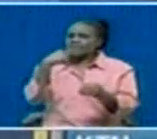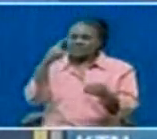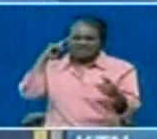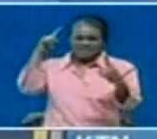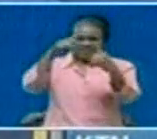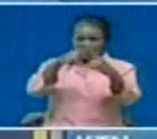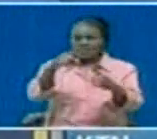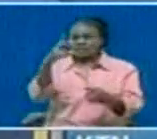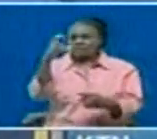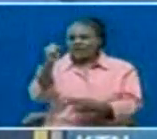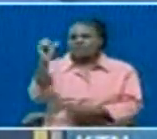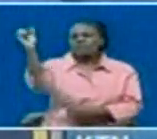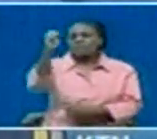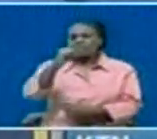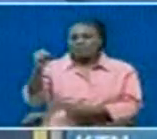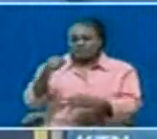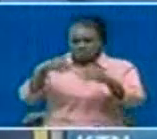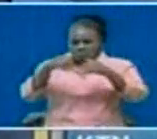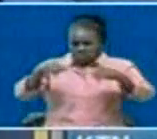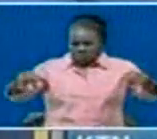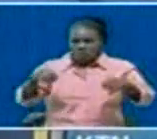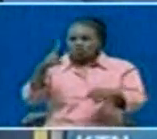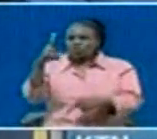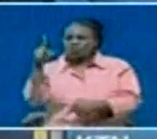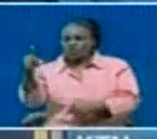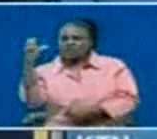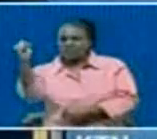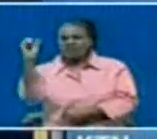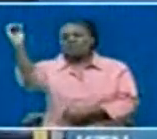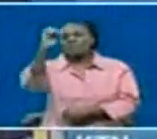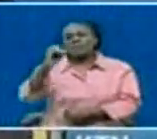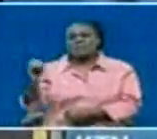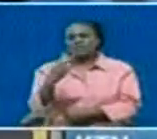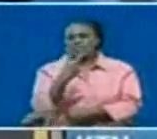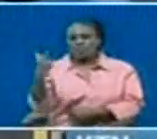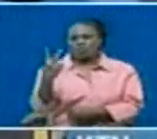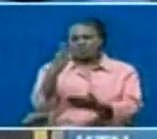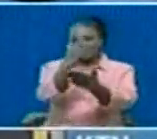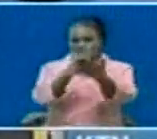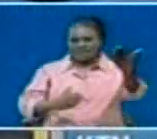of 5%, with a margin of 2.5% on either side.